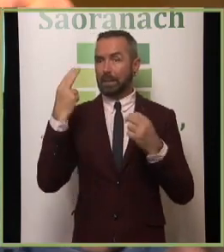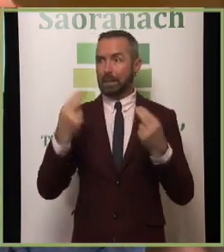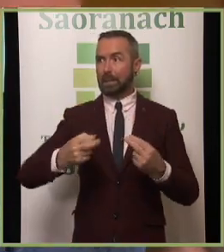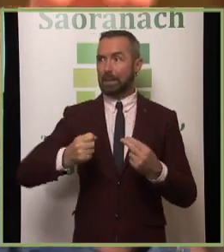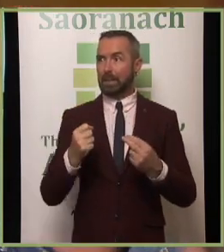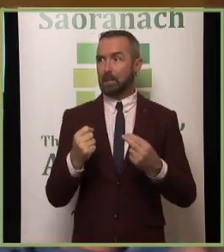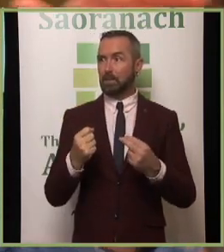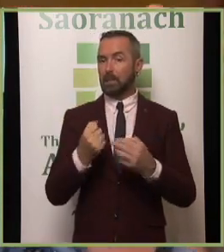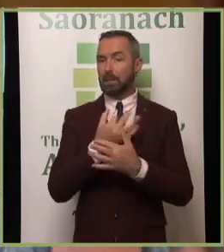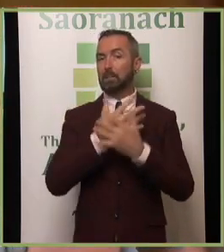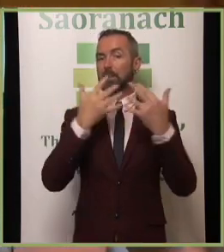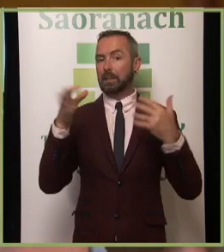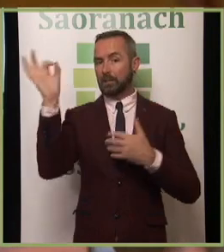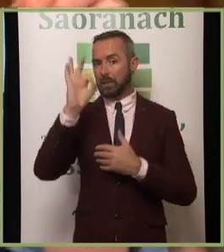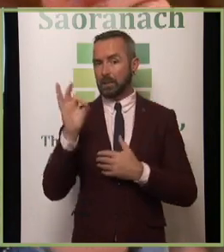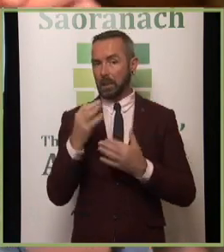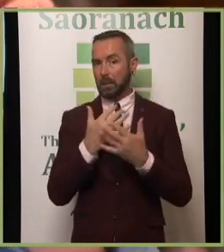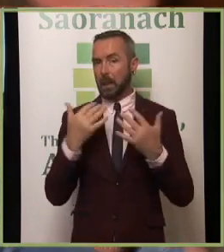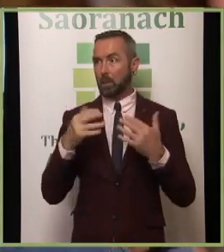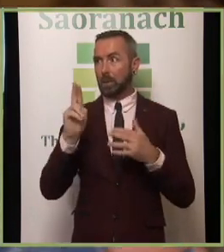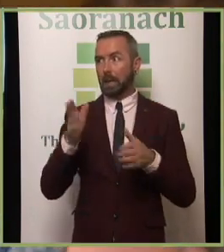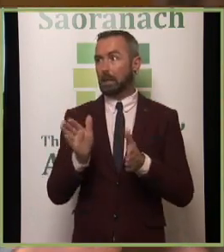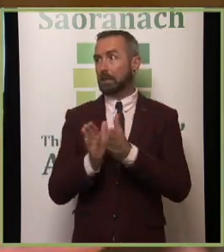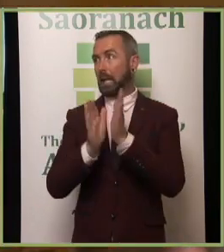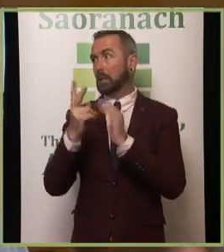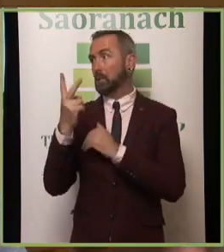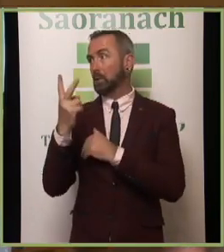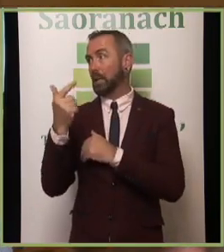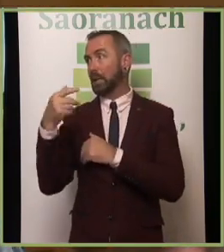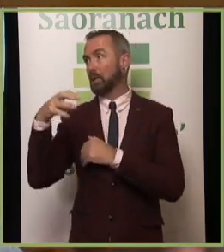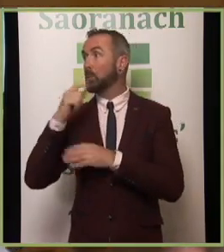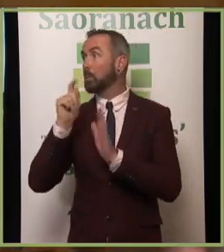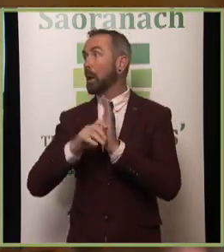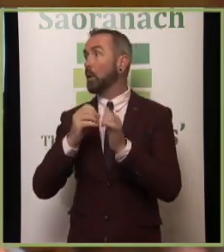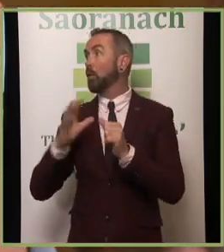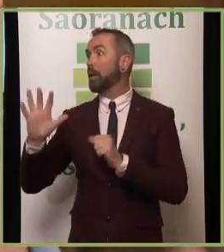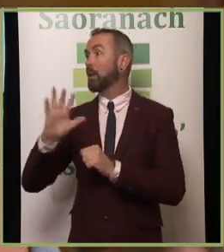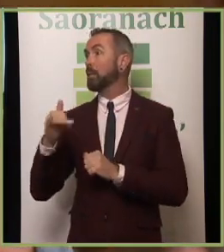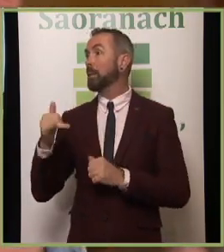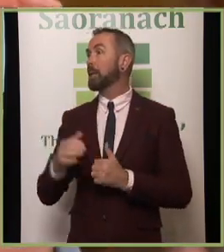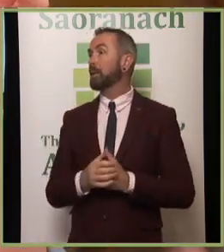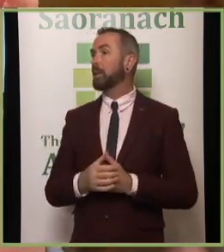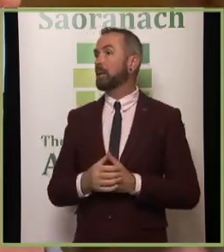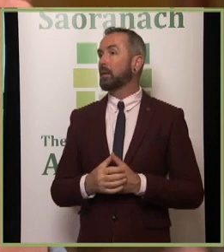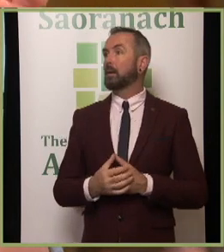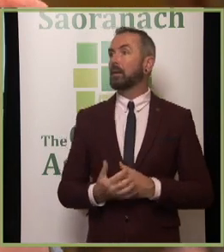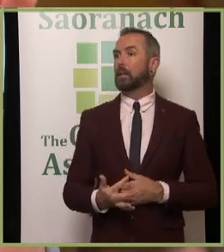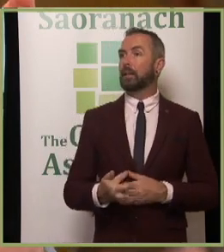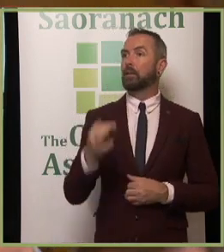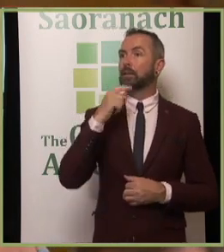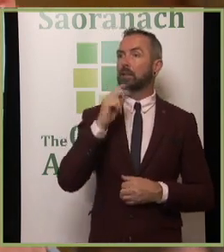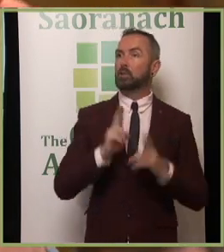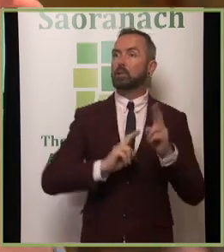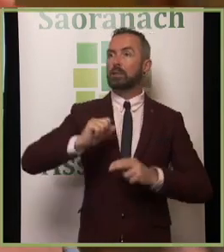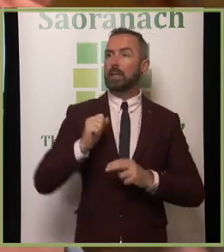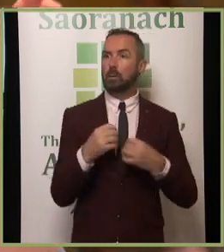figure of acres held or whatever, but they can sell 2 acres, but they have to buy it somewhere else. So if we say that the state should maintain